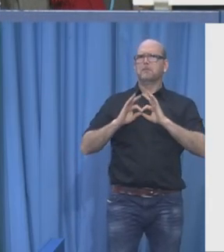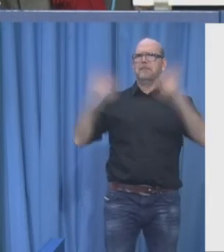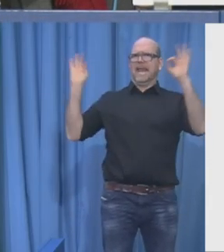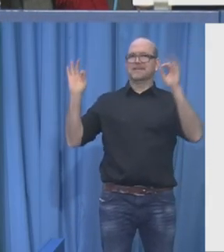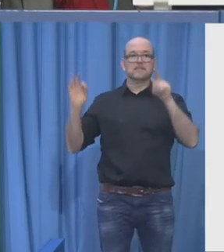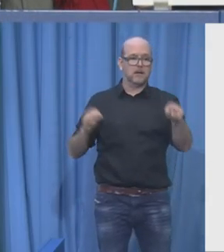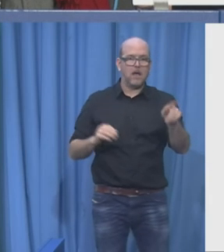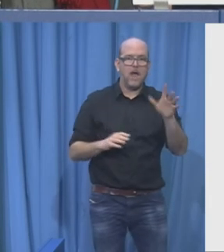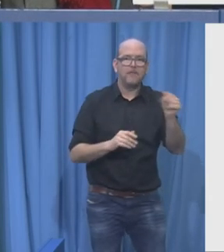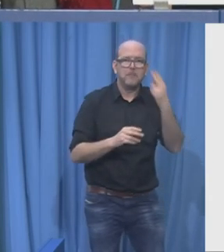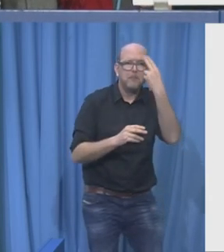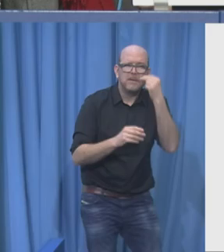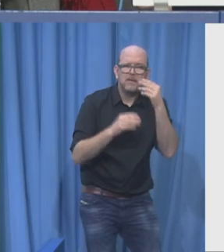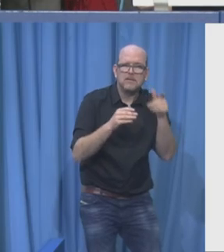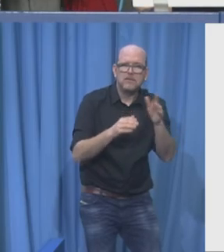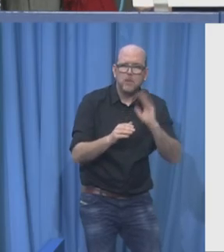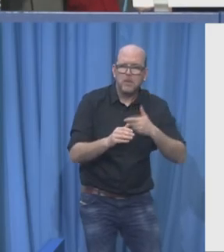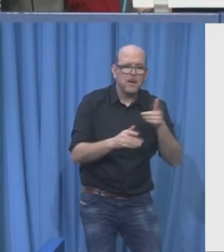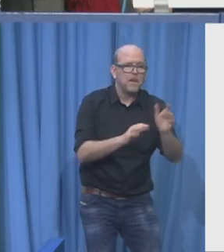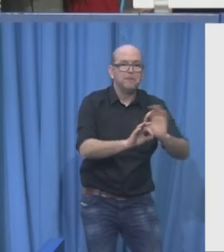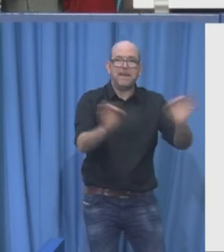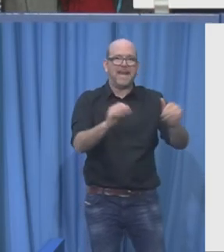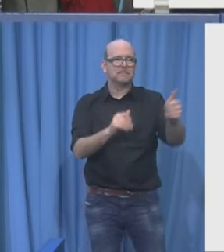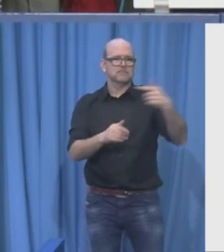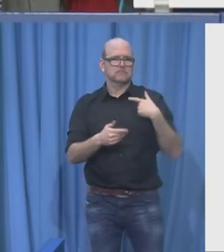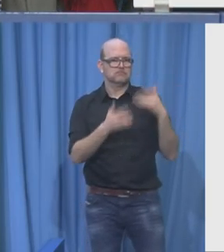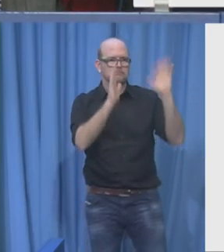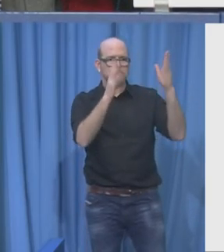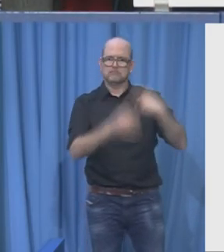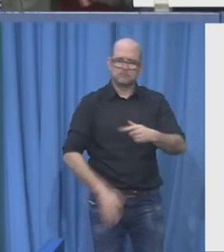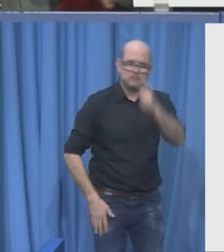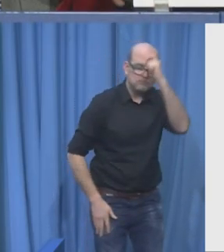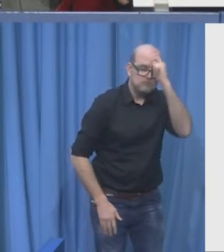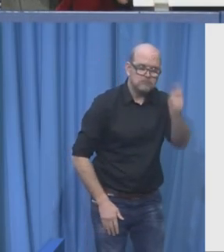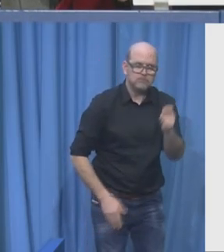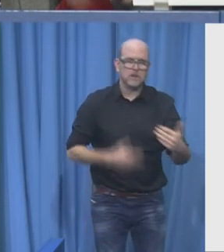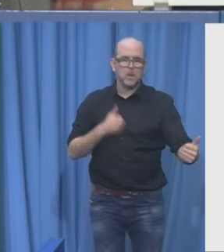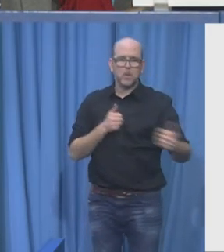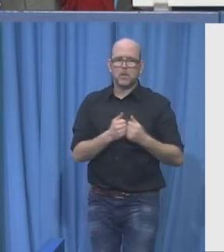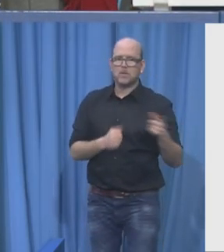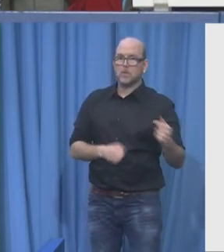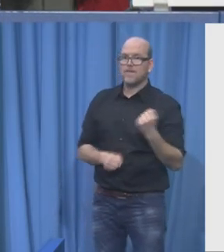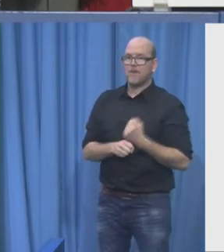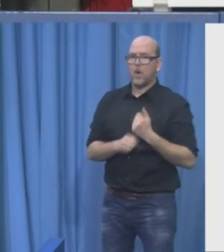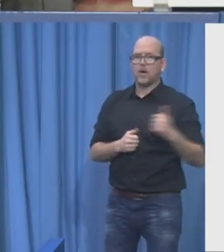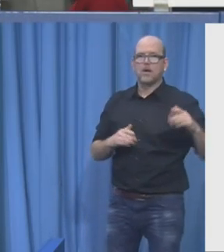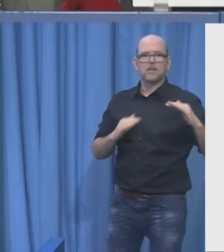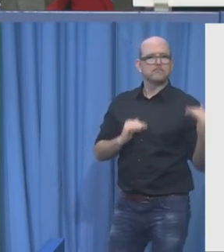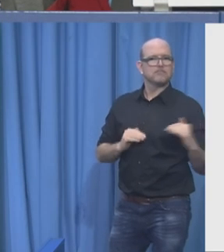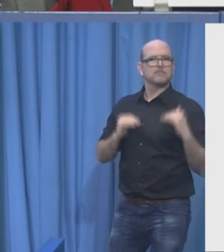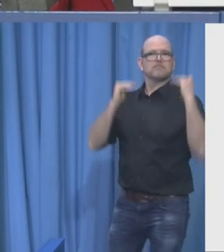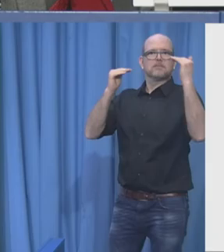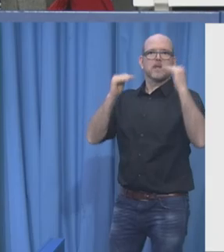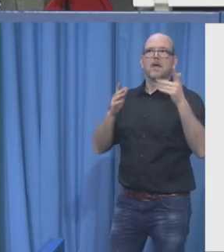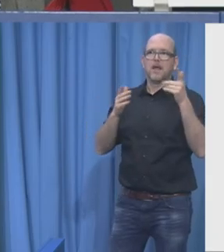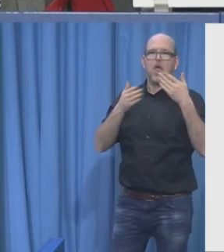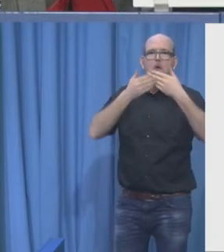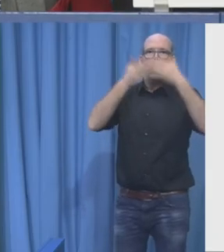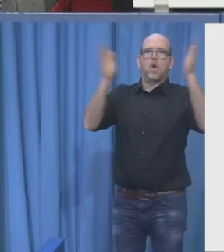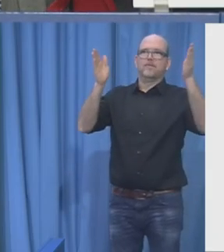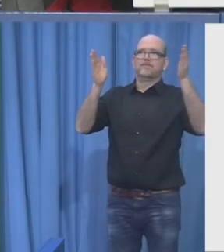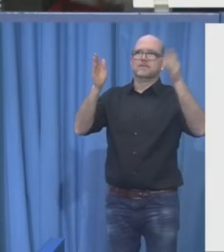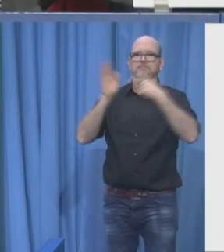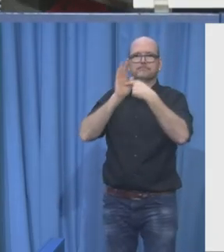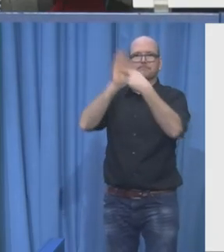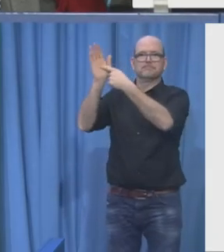very admired, very respected, and so on. But only in, but also the people in the public transportation. They already knew them because we have them with. They